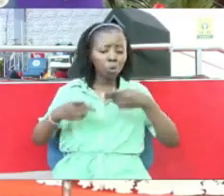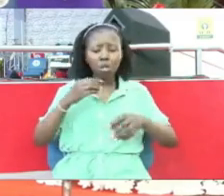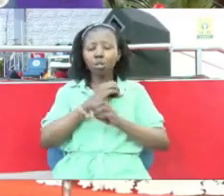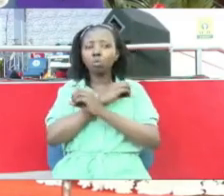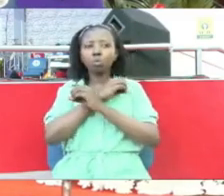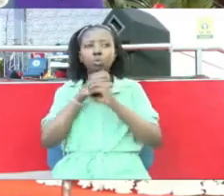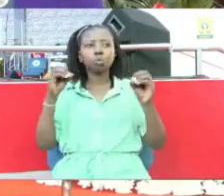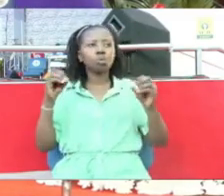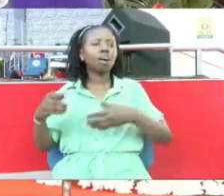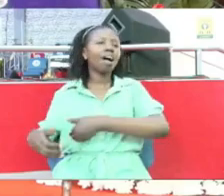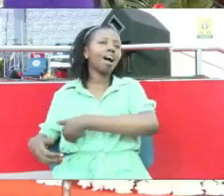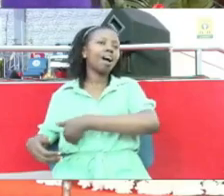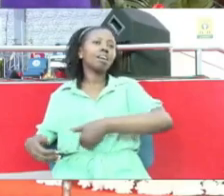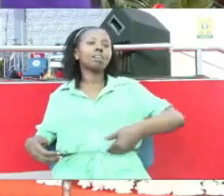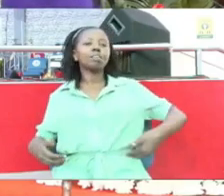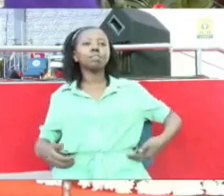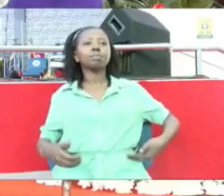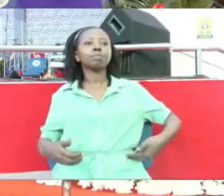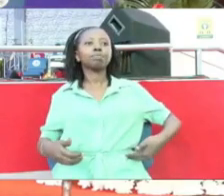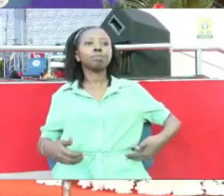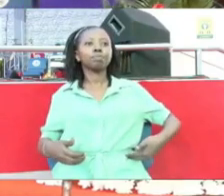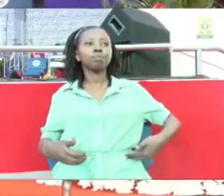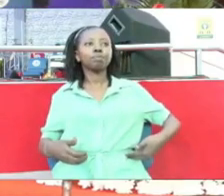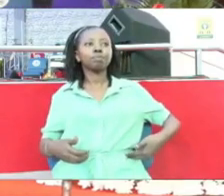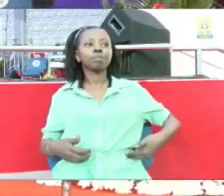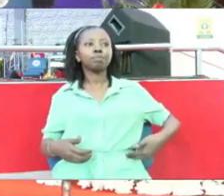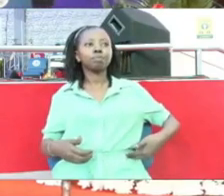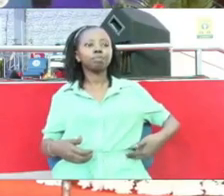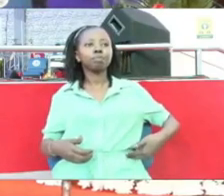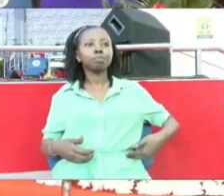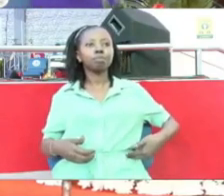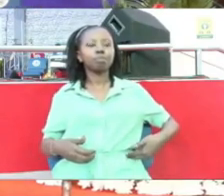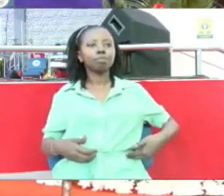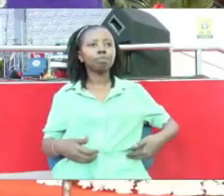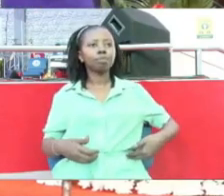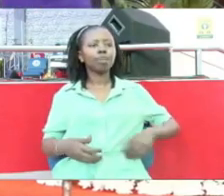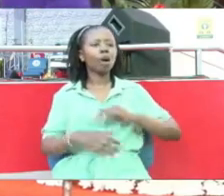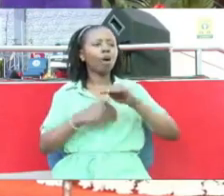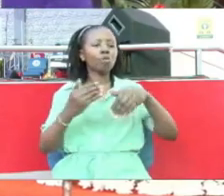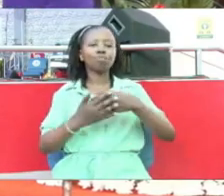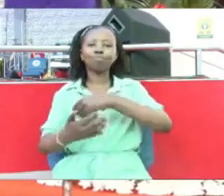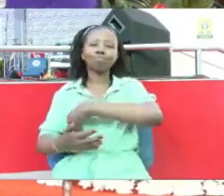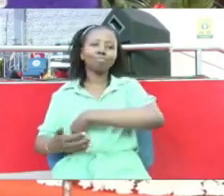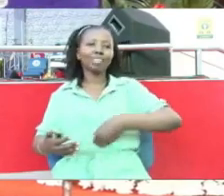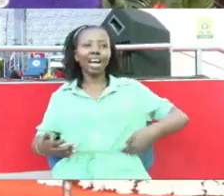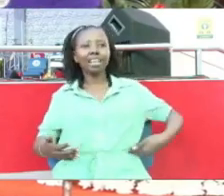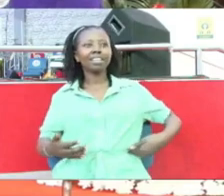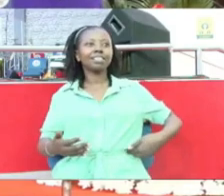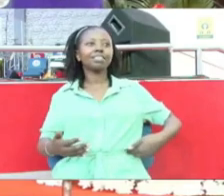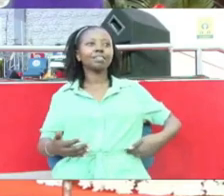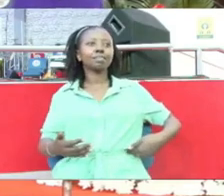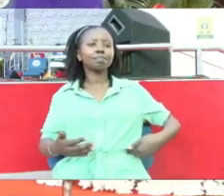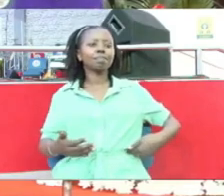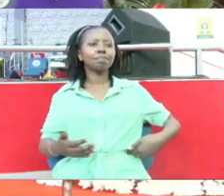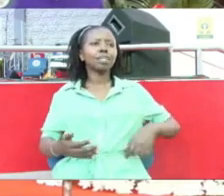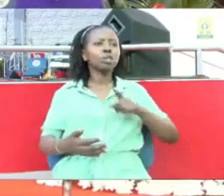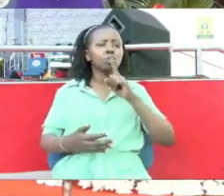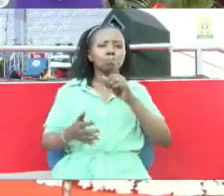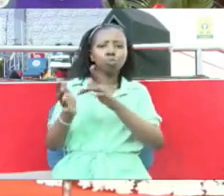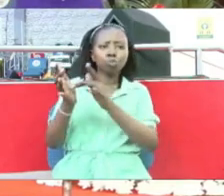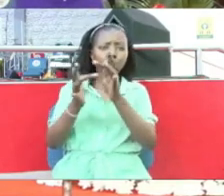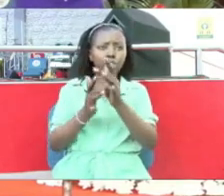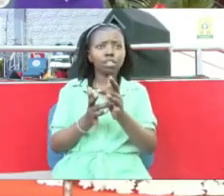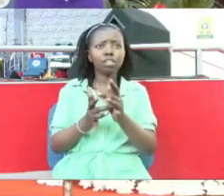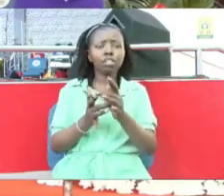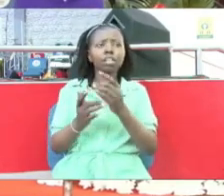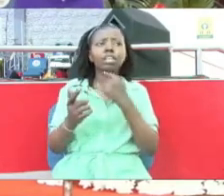hungry. Ikafika jioni na hao watu hawakuwa wamekula chochote. They were hungry. Na walikuwa na njaa. And so Jesus is